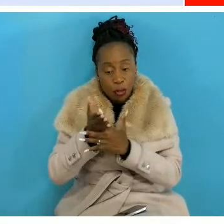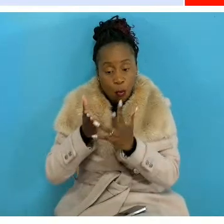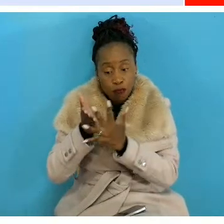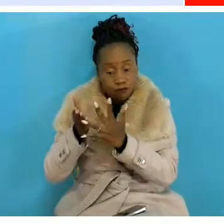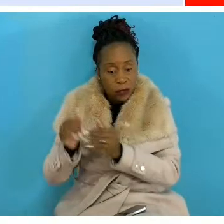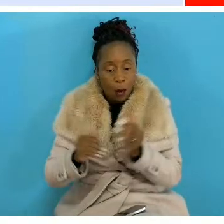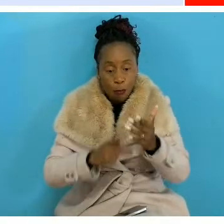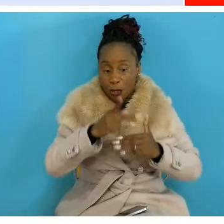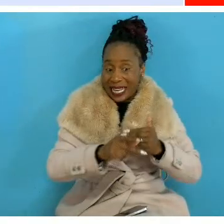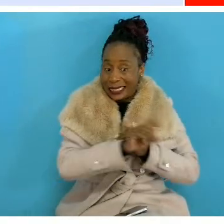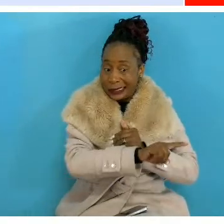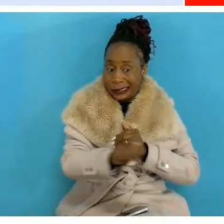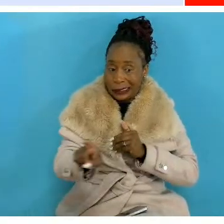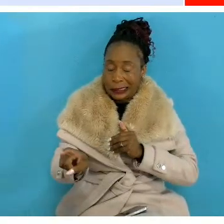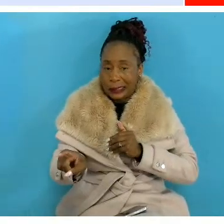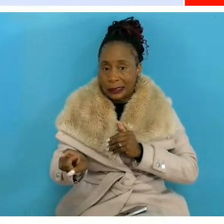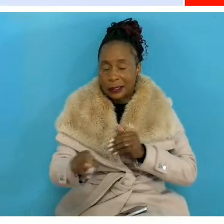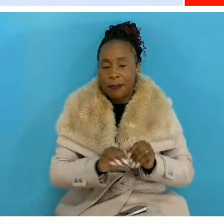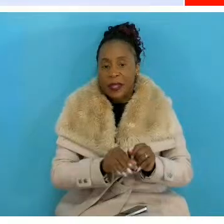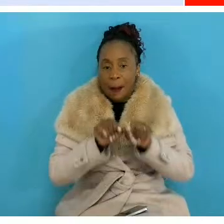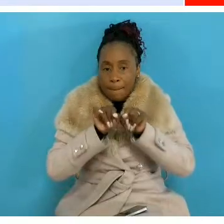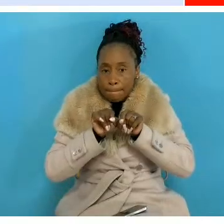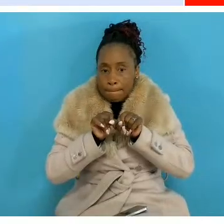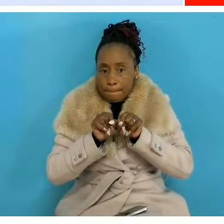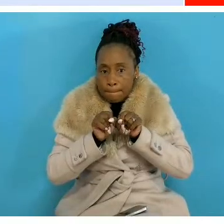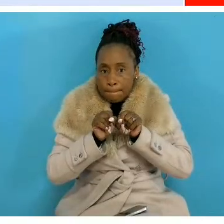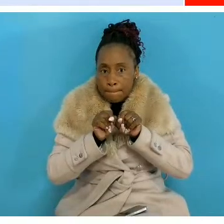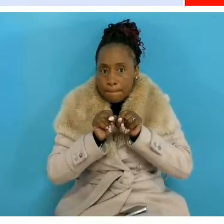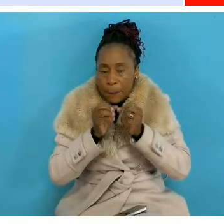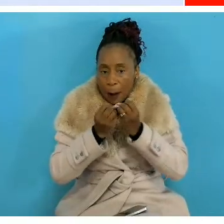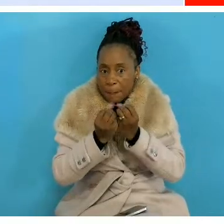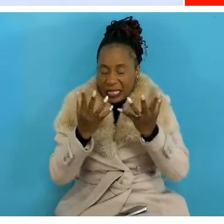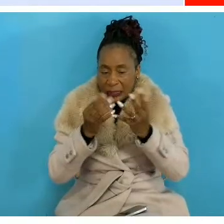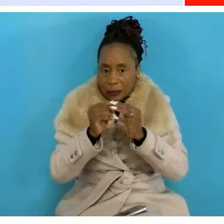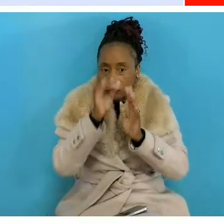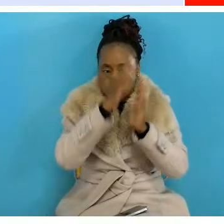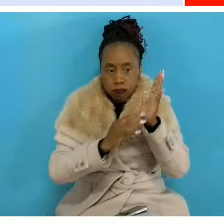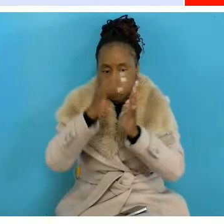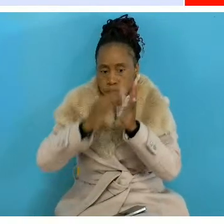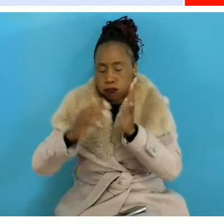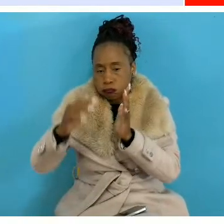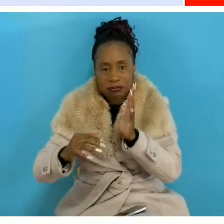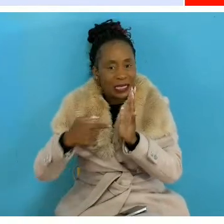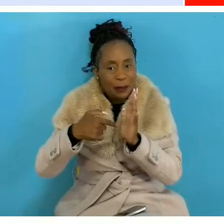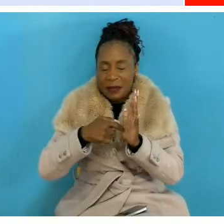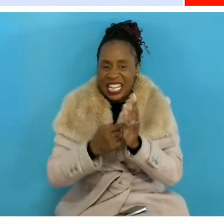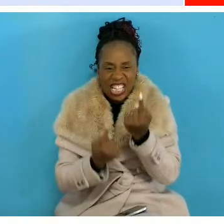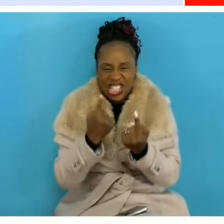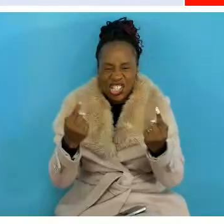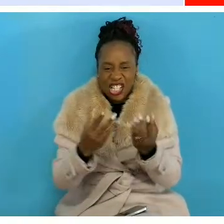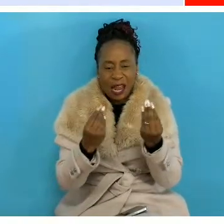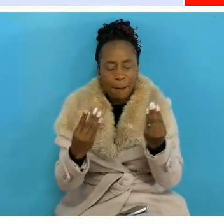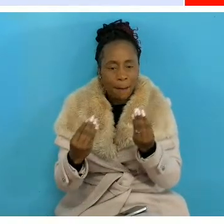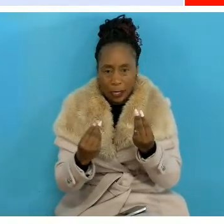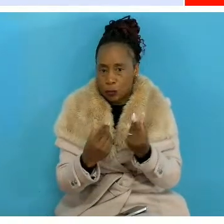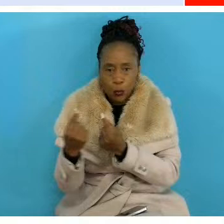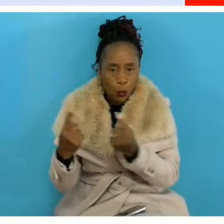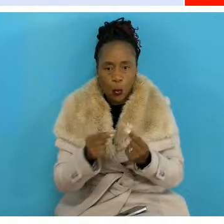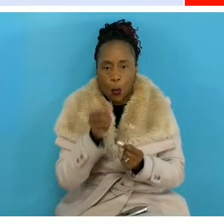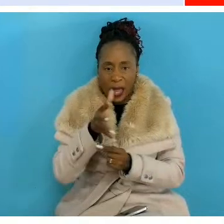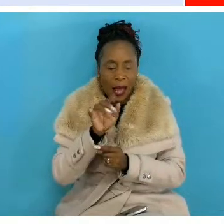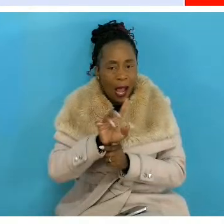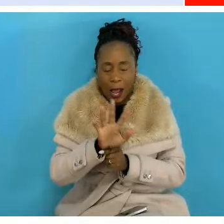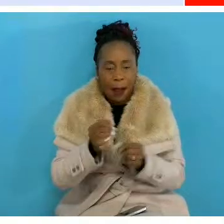projects. That's a big spreadsheet. I won't go through each number, but in total,